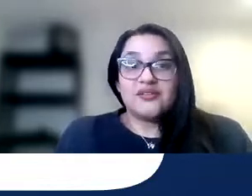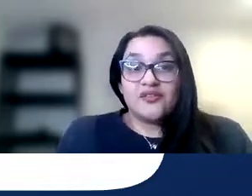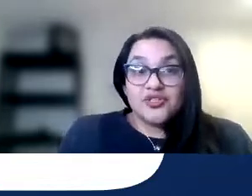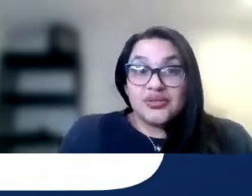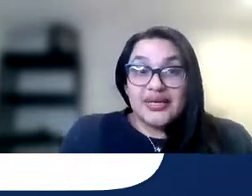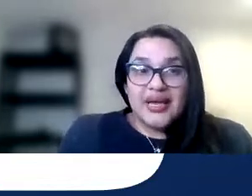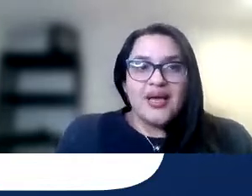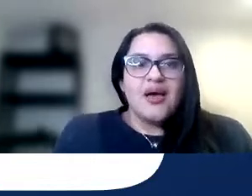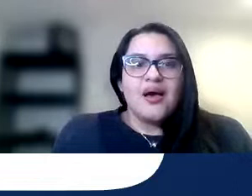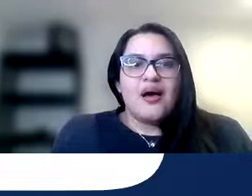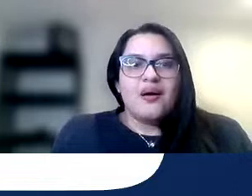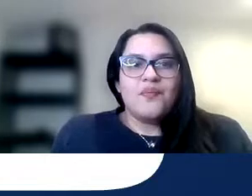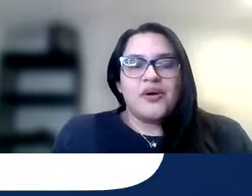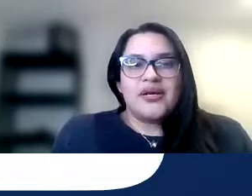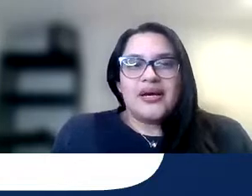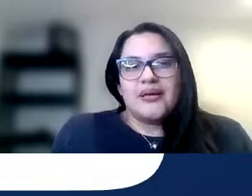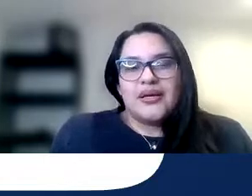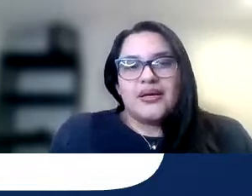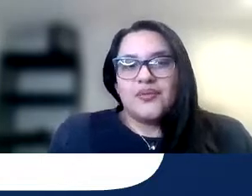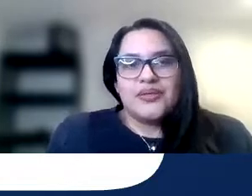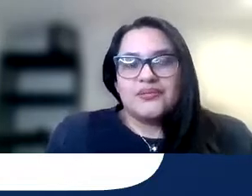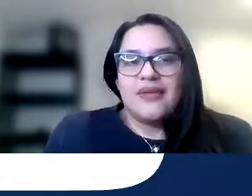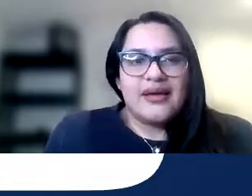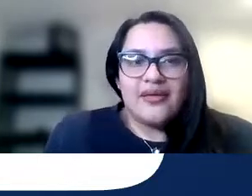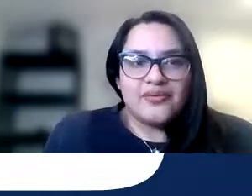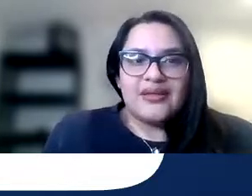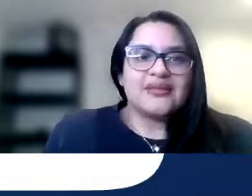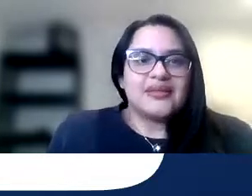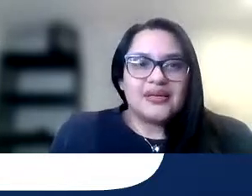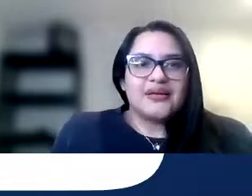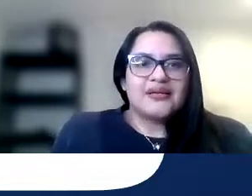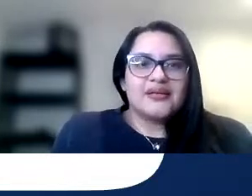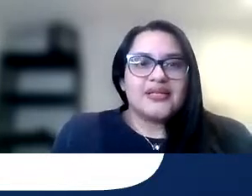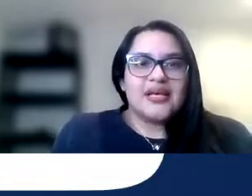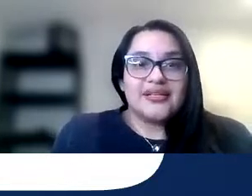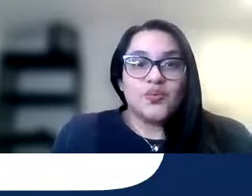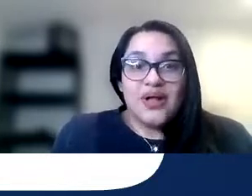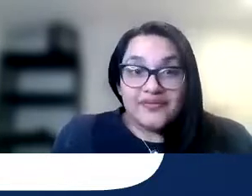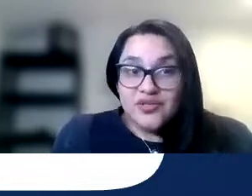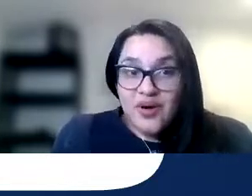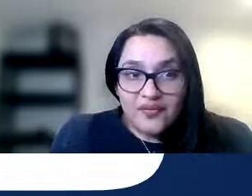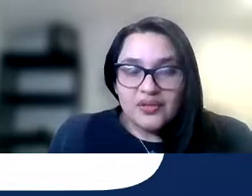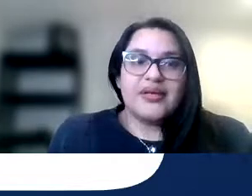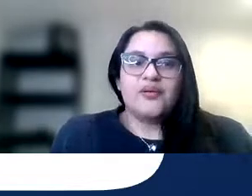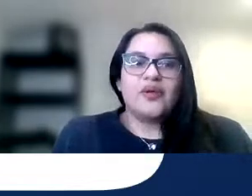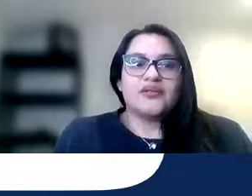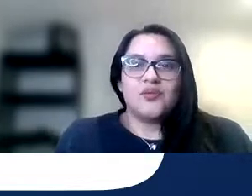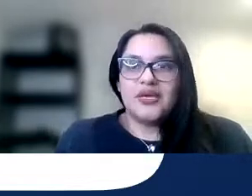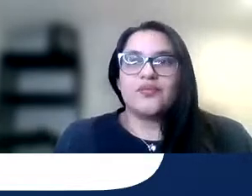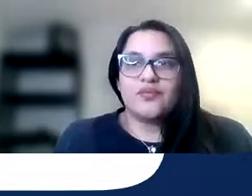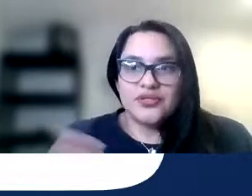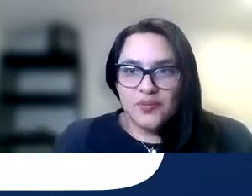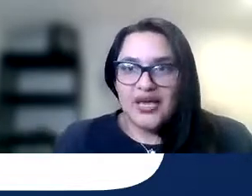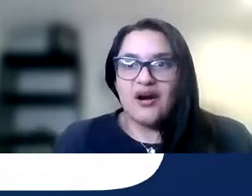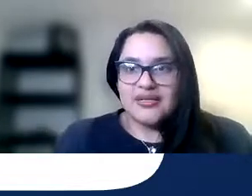was held virtually, but I gather that the delegates will have to travel, and as we'll